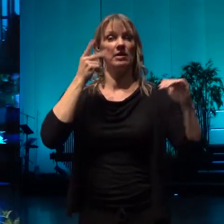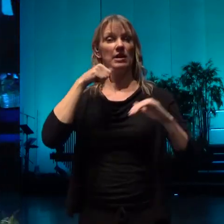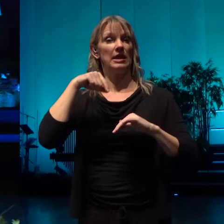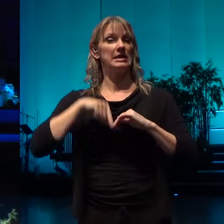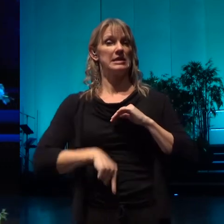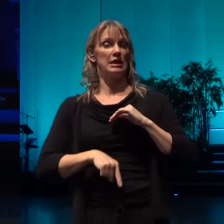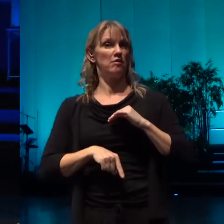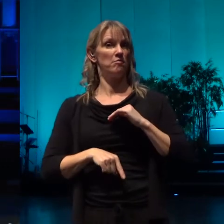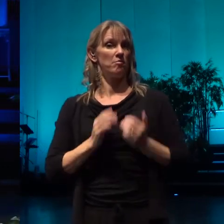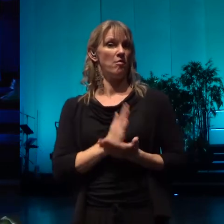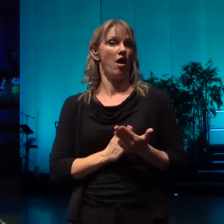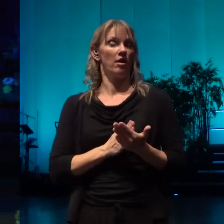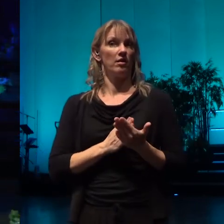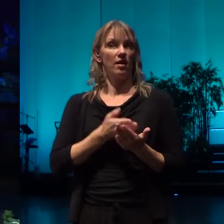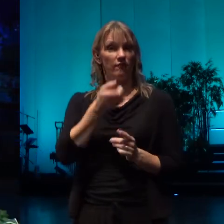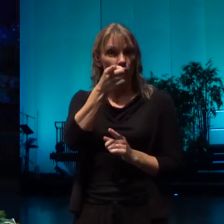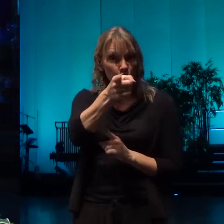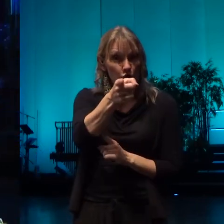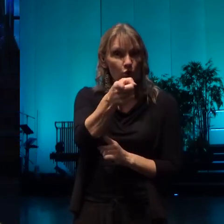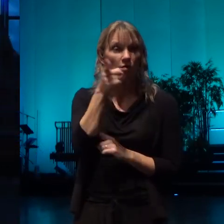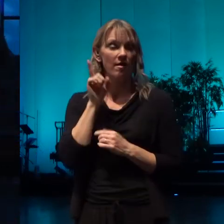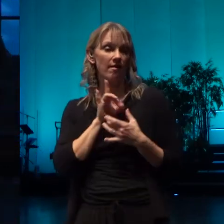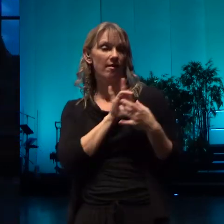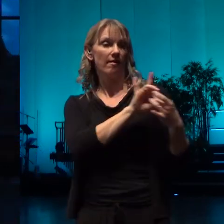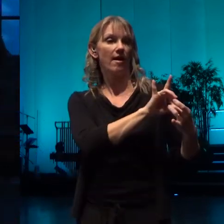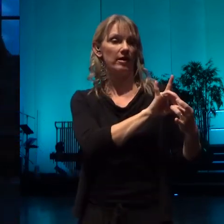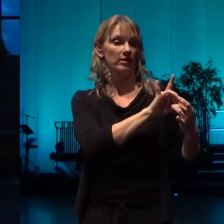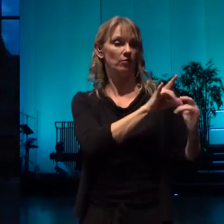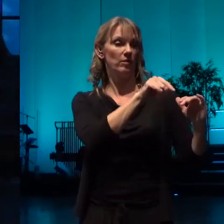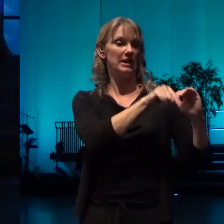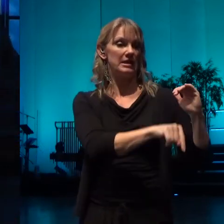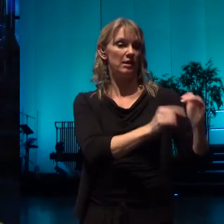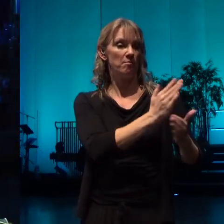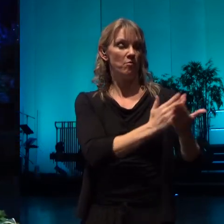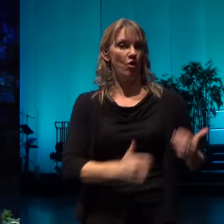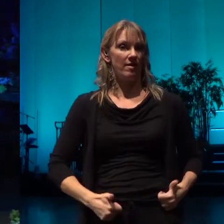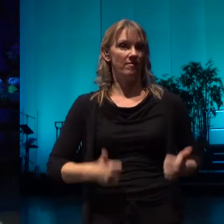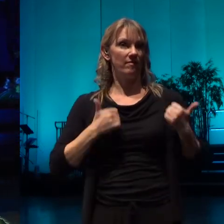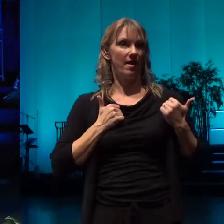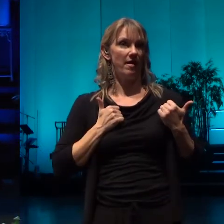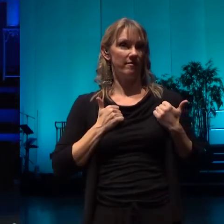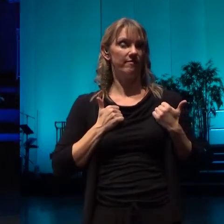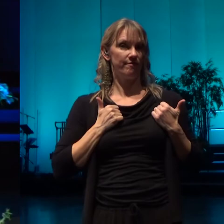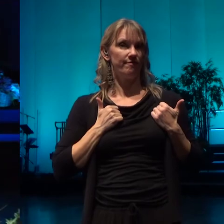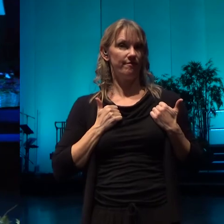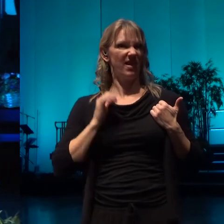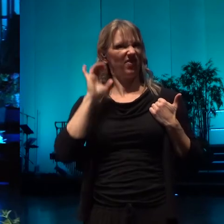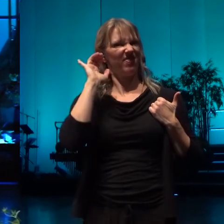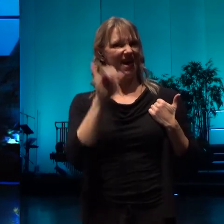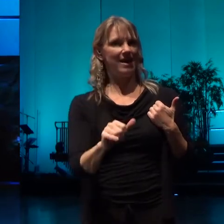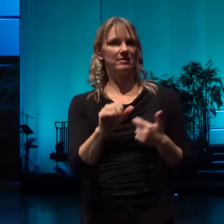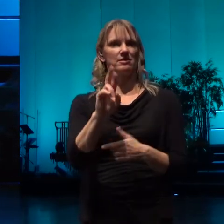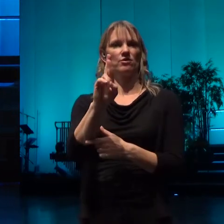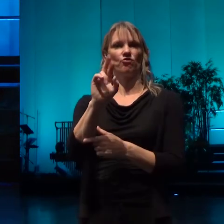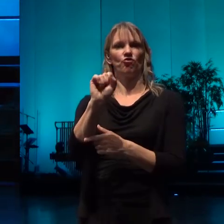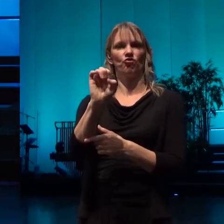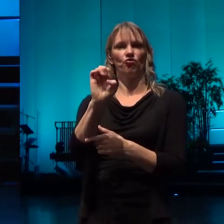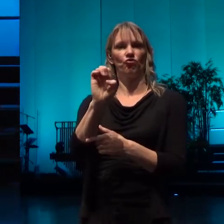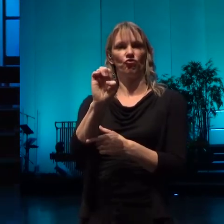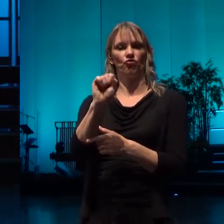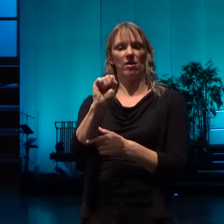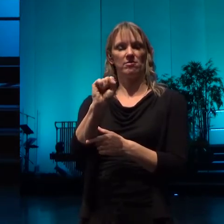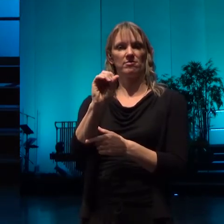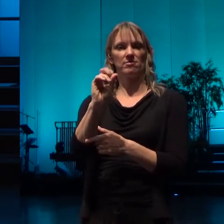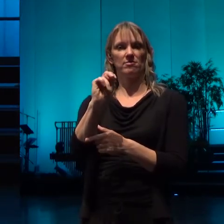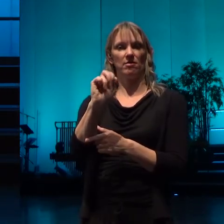you connected with the deepest part of life around you? That's resonance. And yet, like